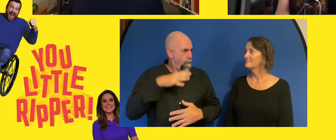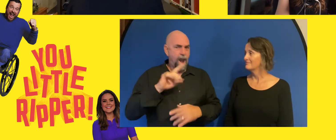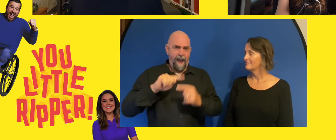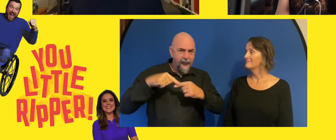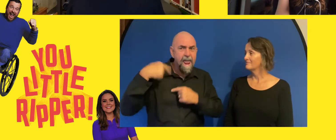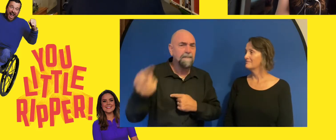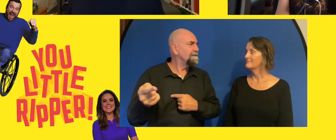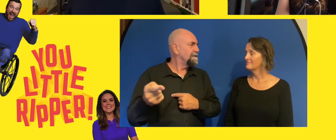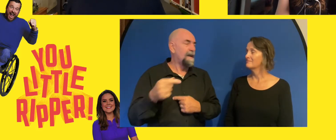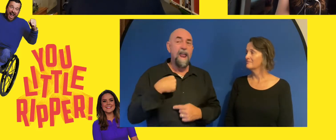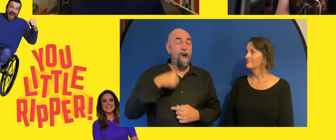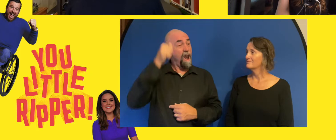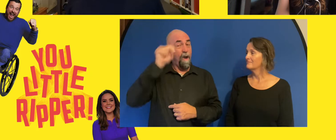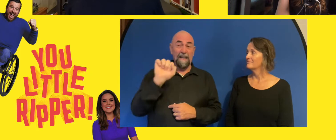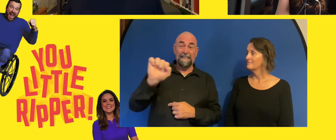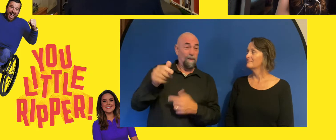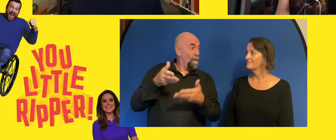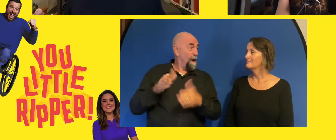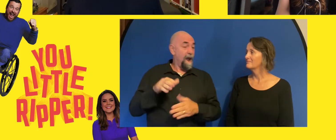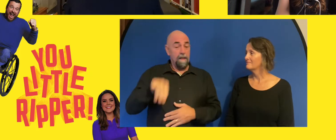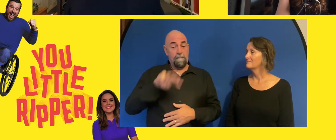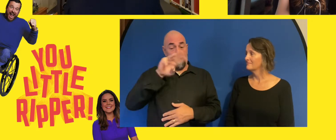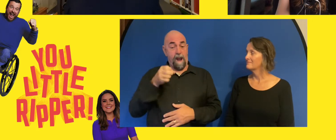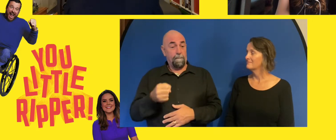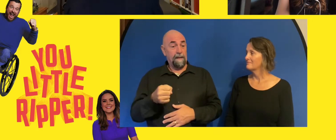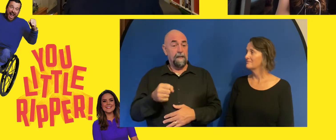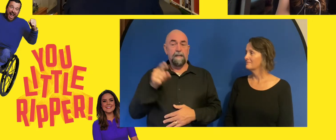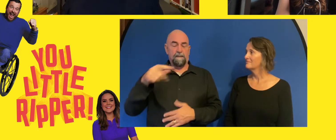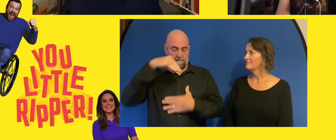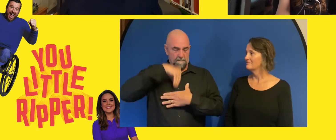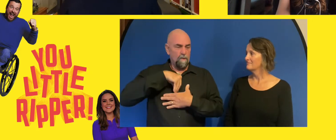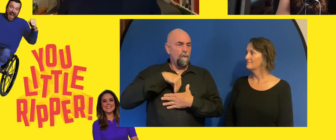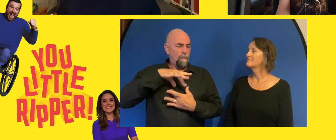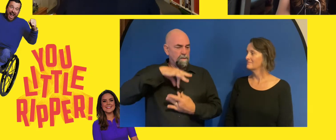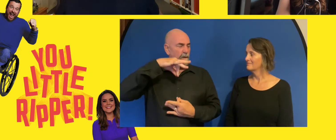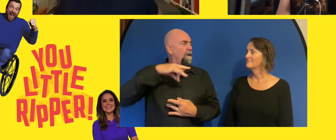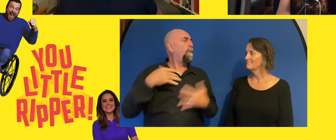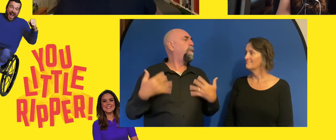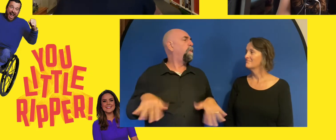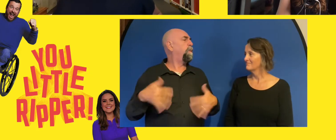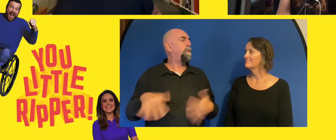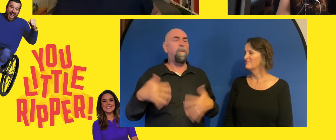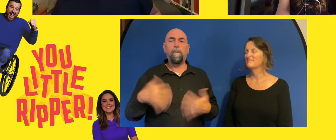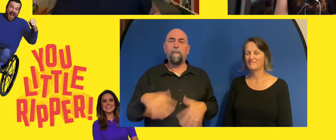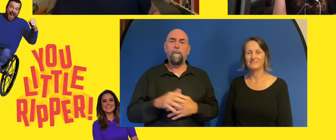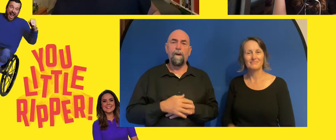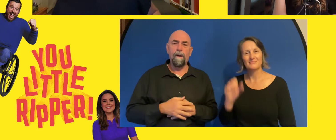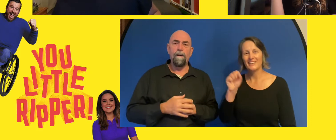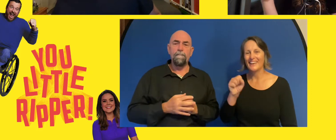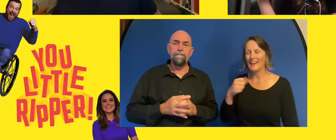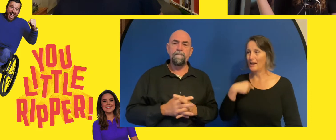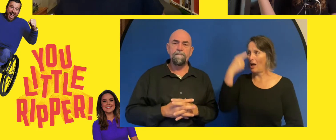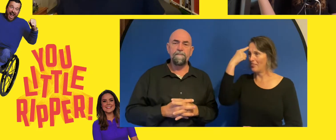those athletes that the Paralympic movement is in his soul. Oh, it certainly is, and it's just one of those moments, I think. It just adds